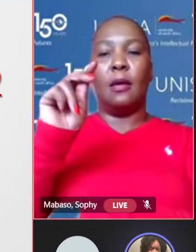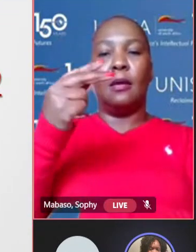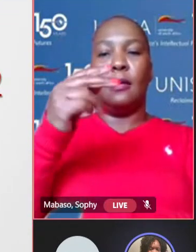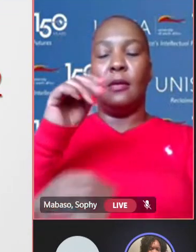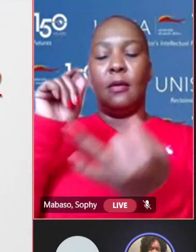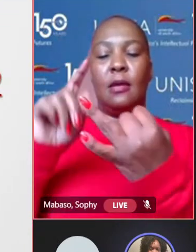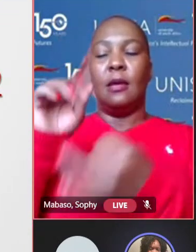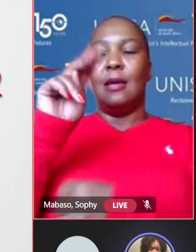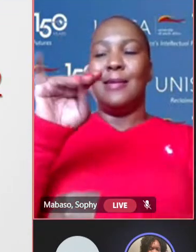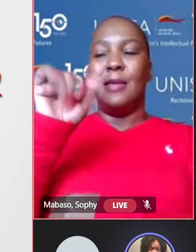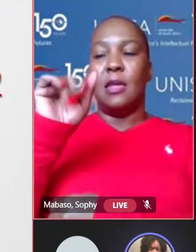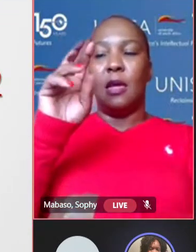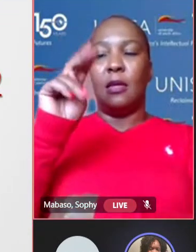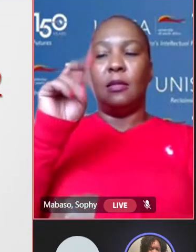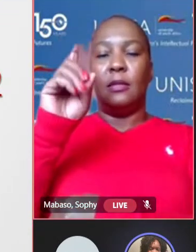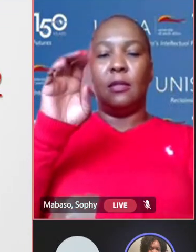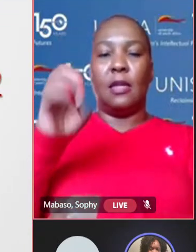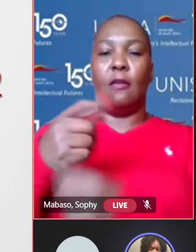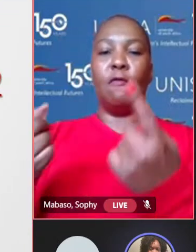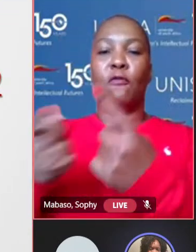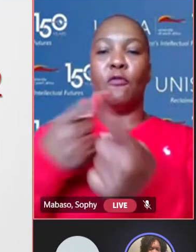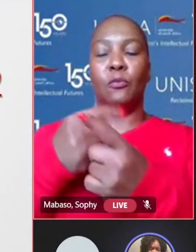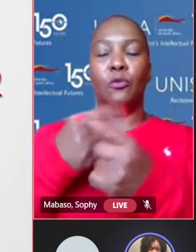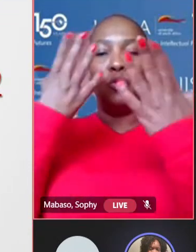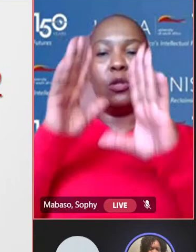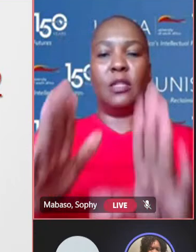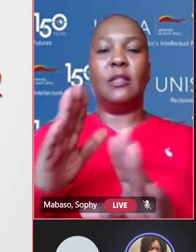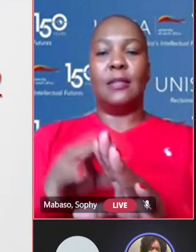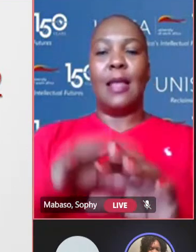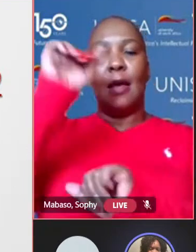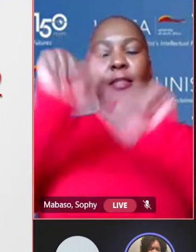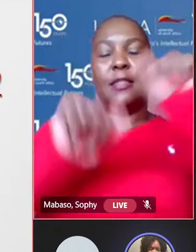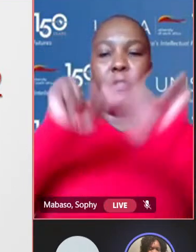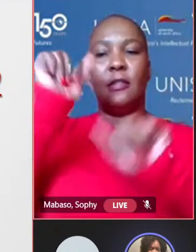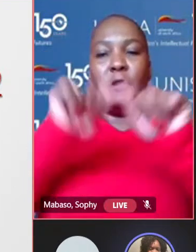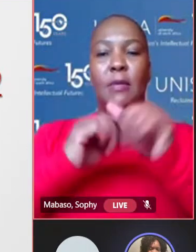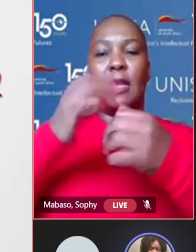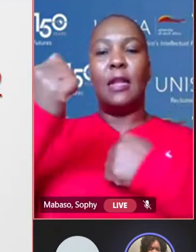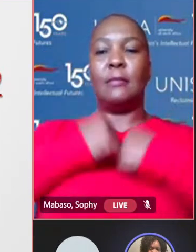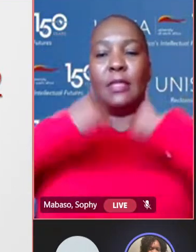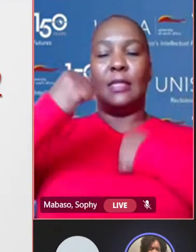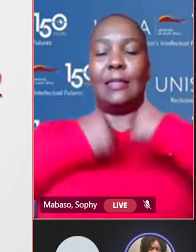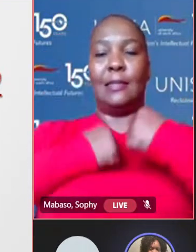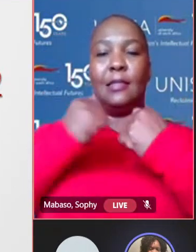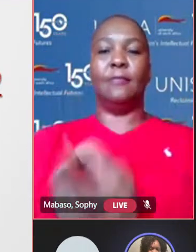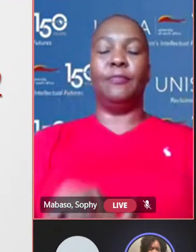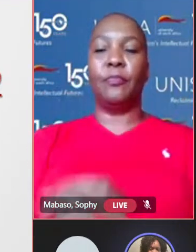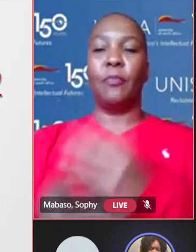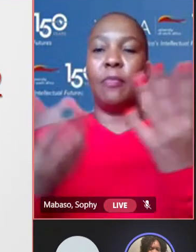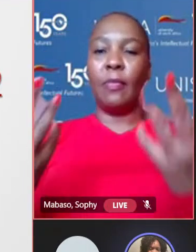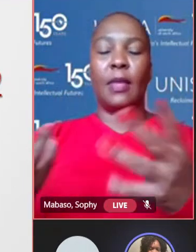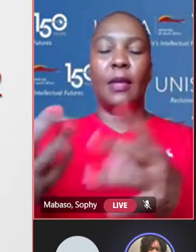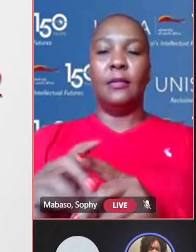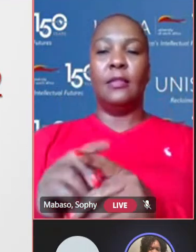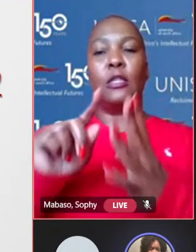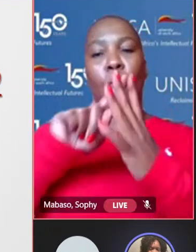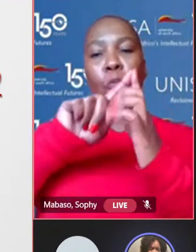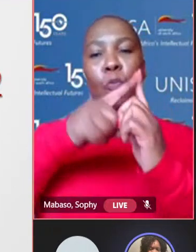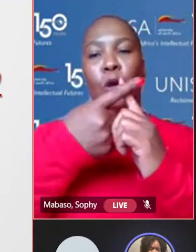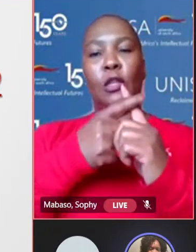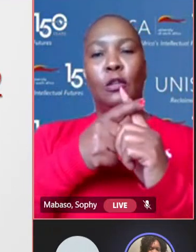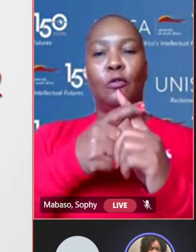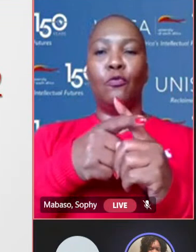the Student Directorate, Student Assessment and Administration. Just a point of correction to say